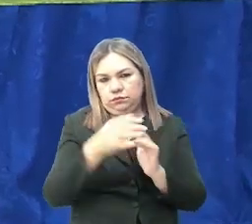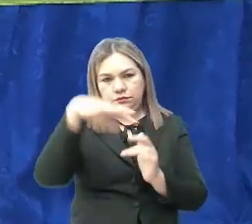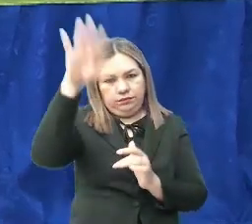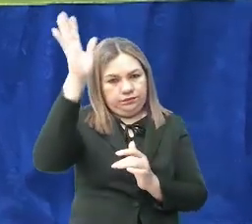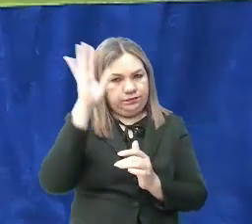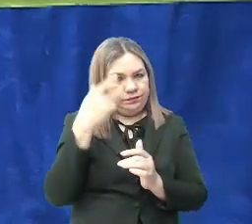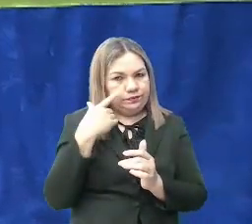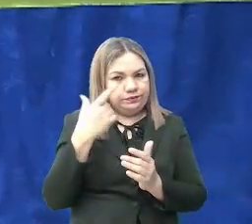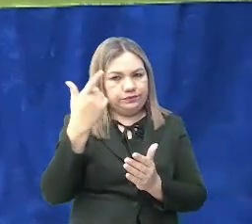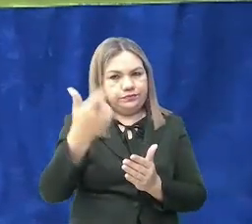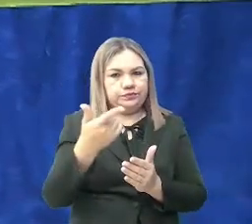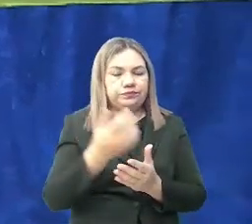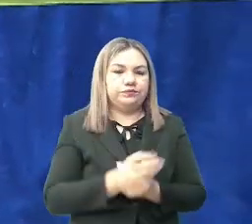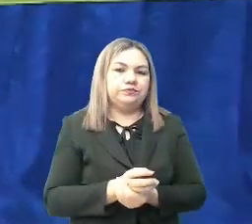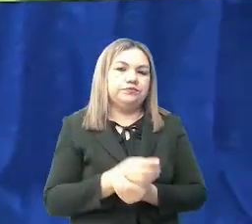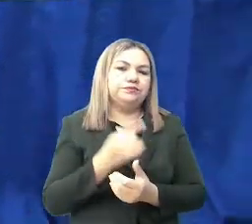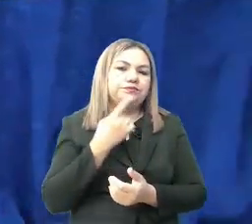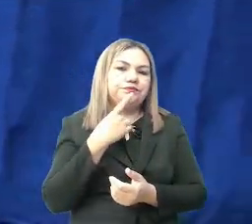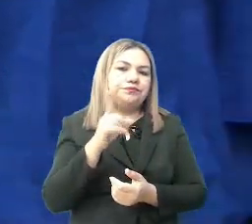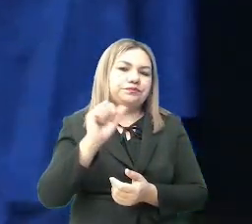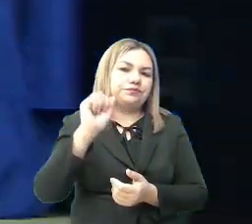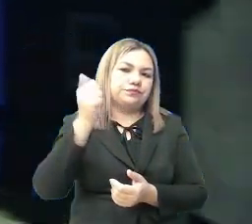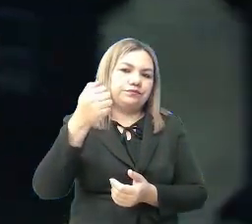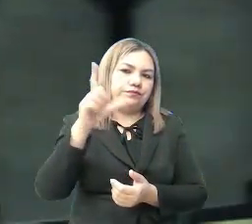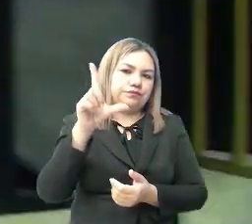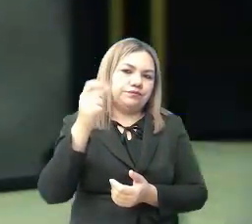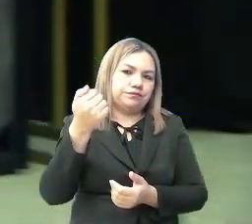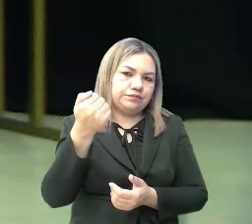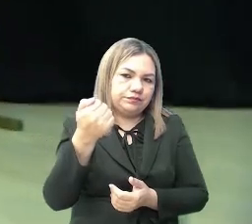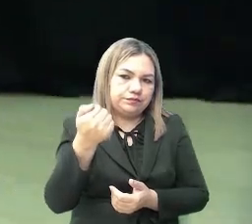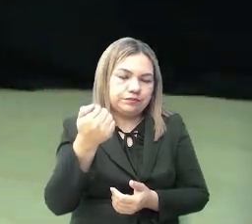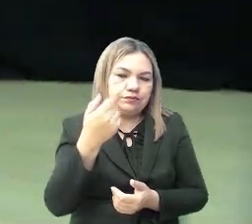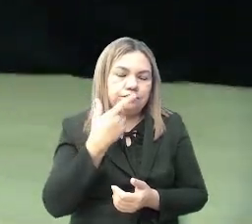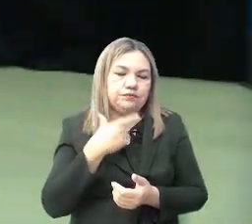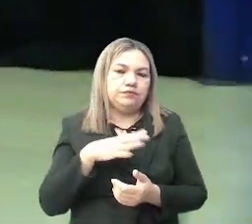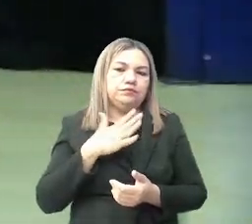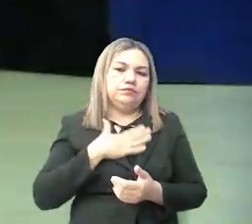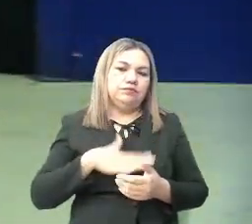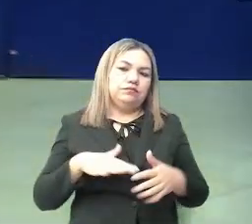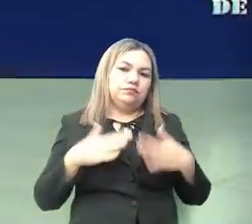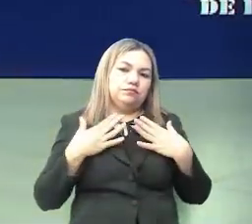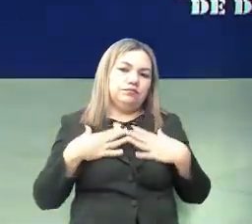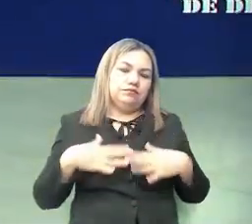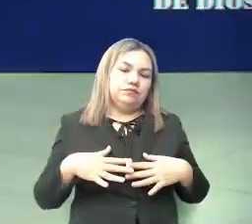Imagine if I say, Pastor Joaquin, I have a word of God for you.